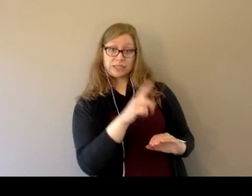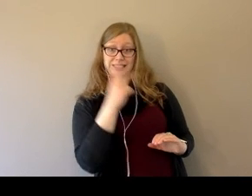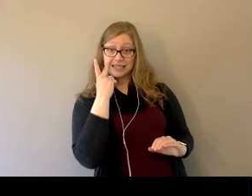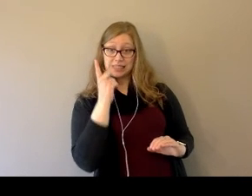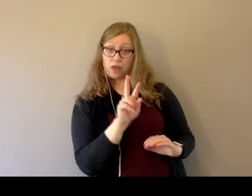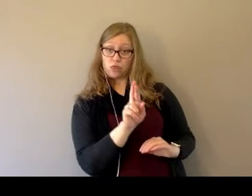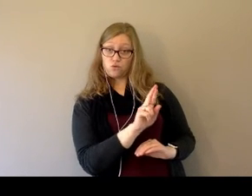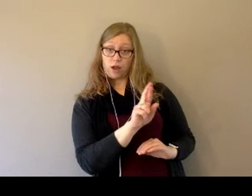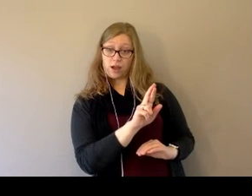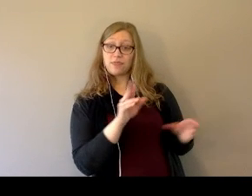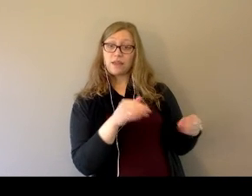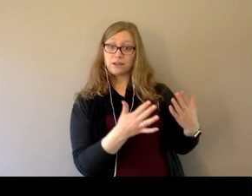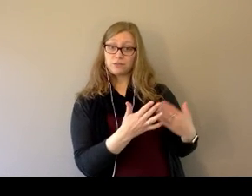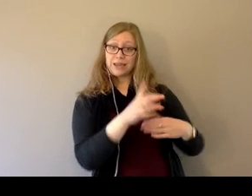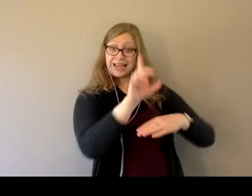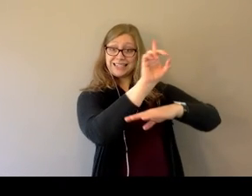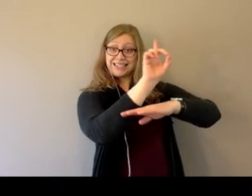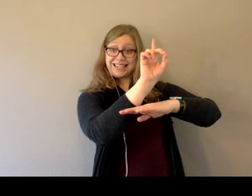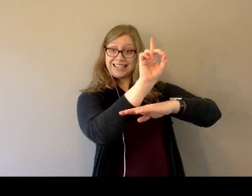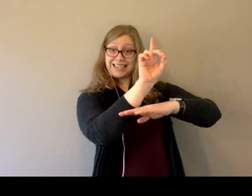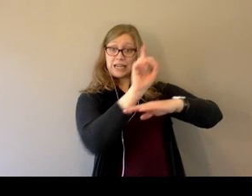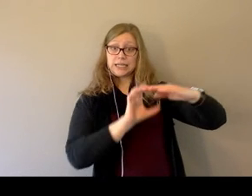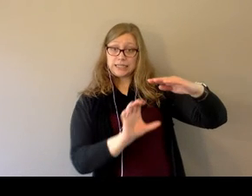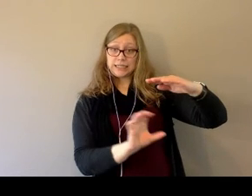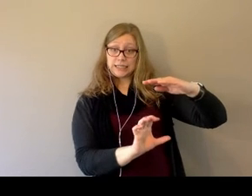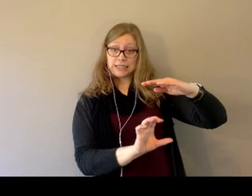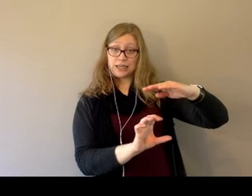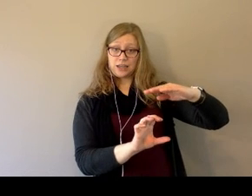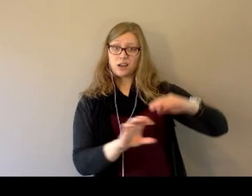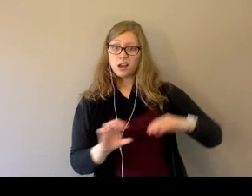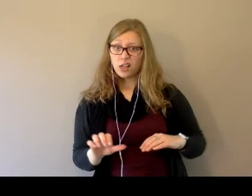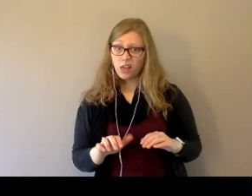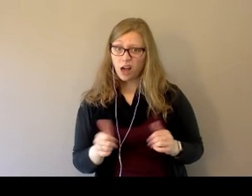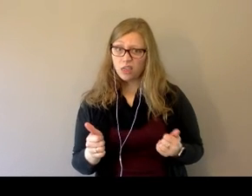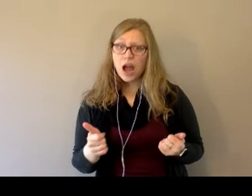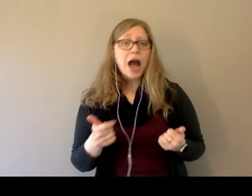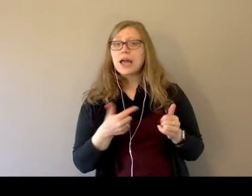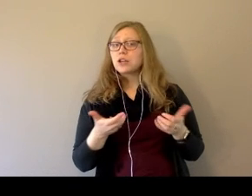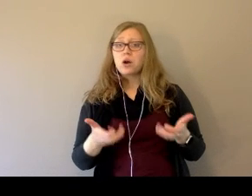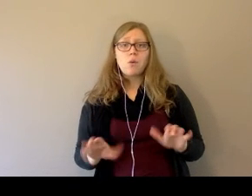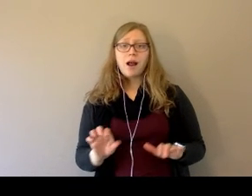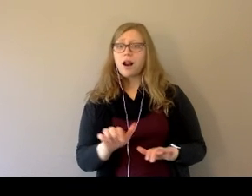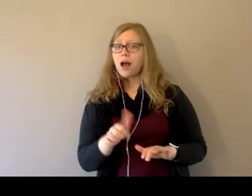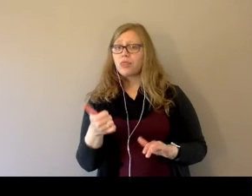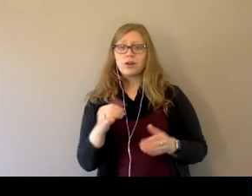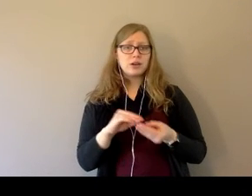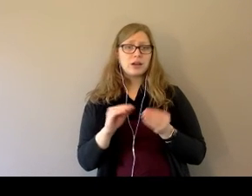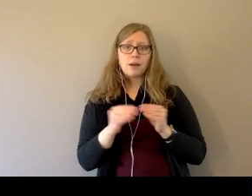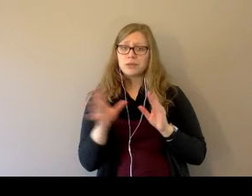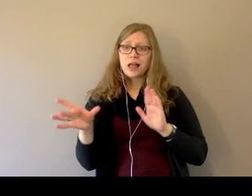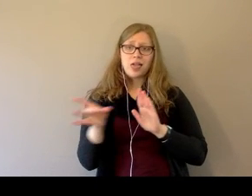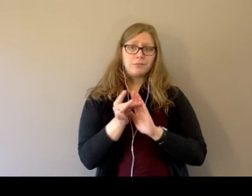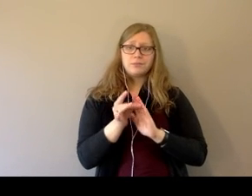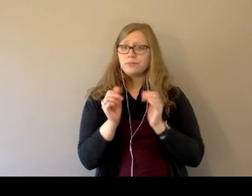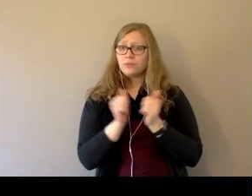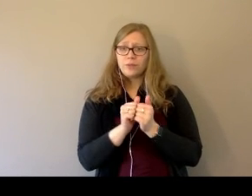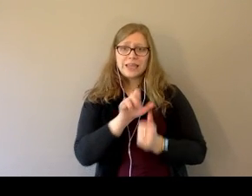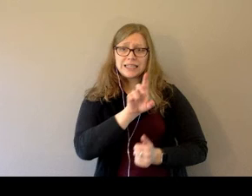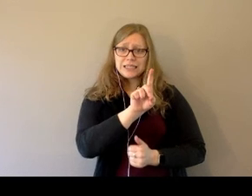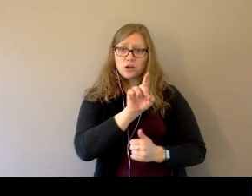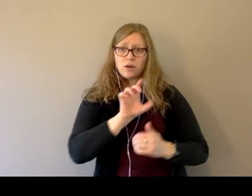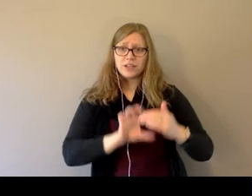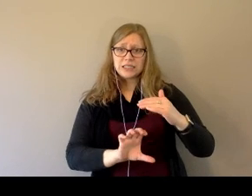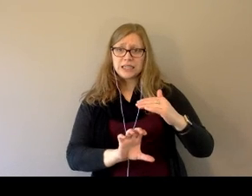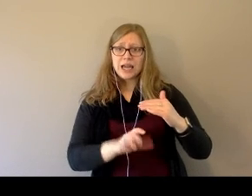C. The other thing I need is I don't want any other numbers by this D over C. So I have D over C. I want to get rid of